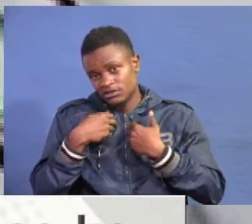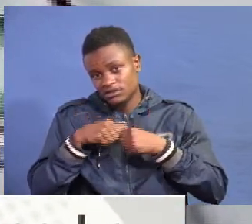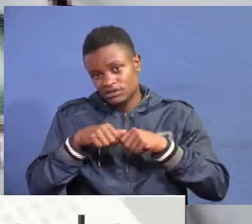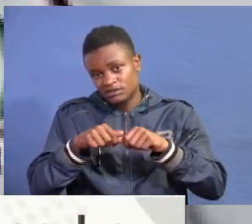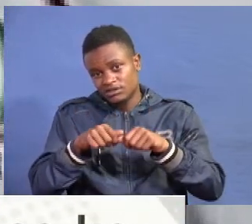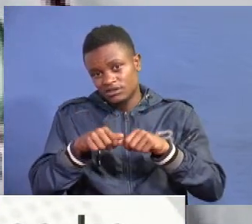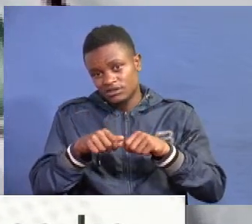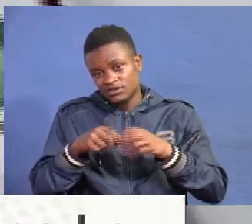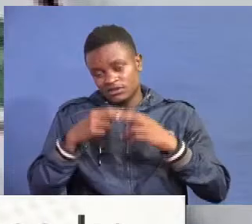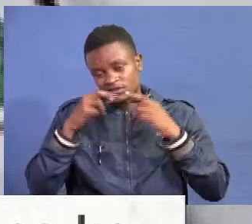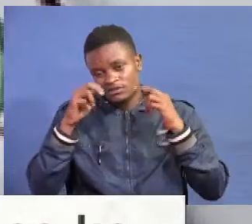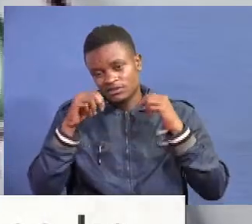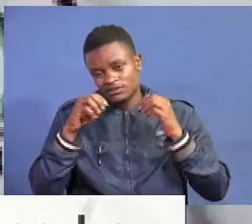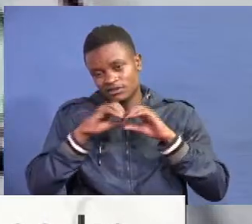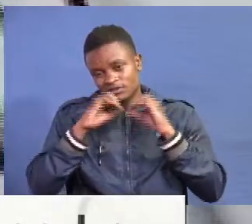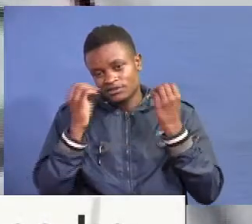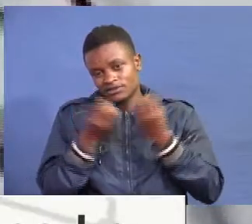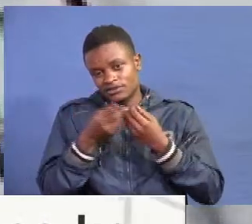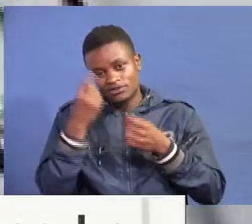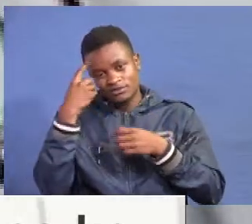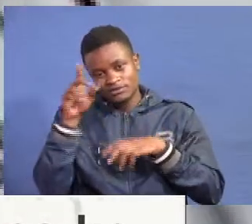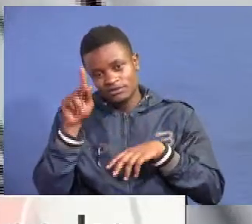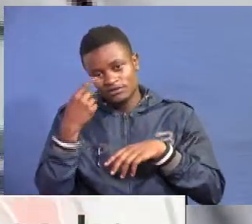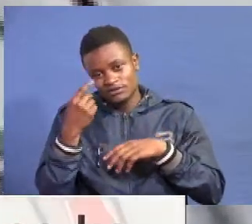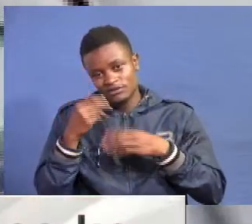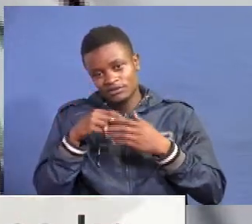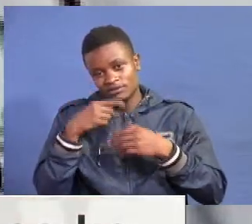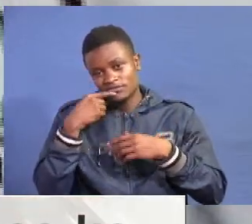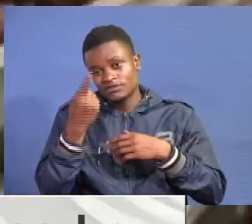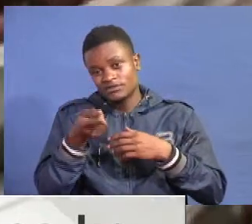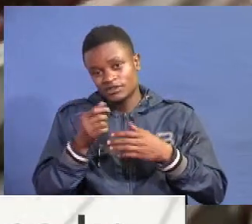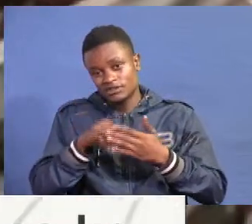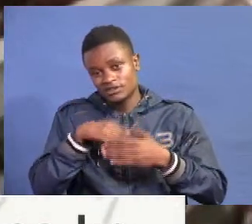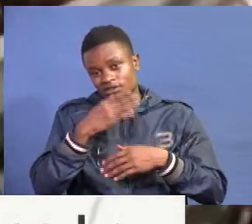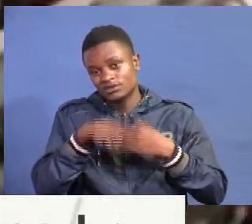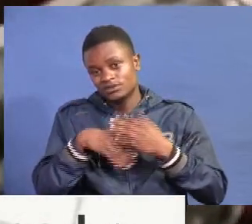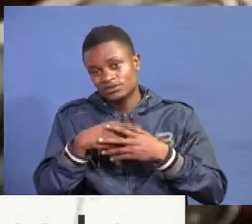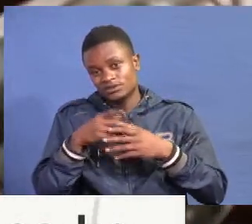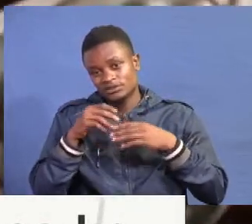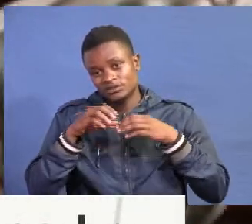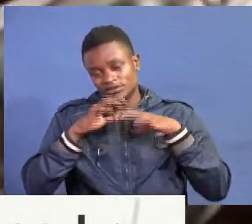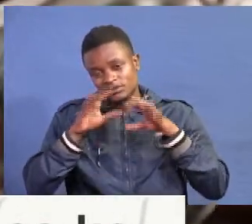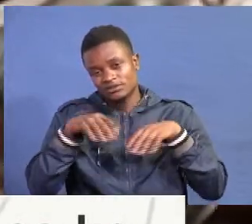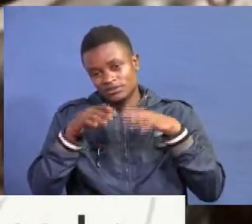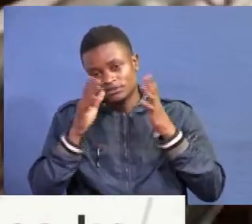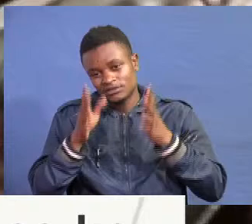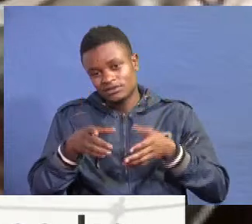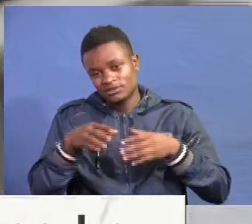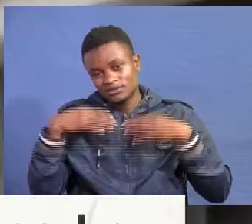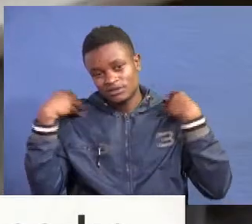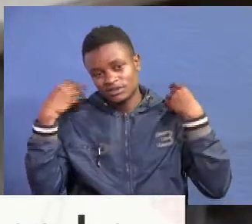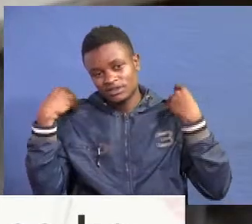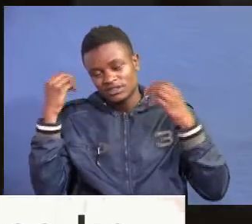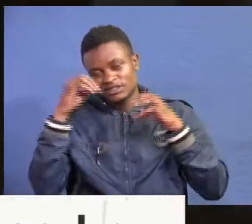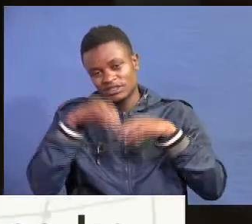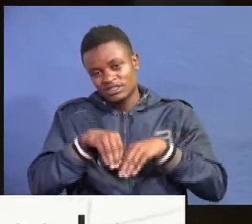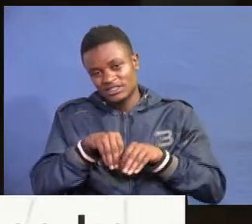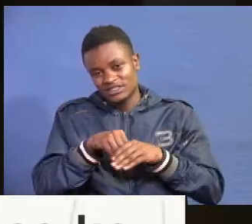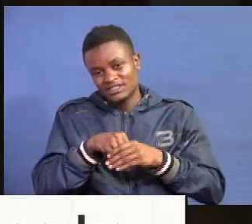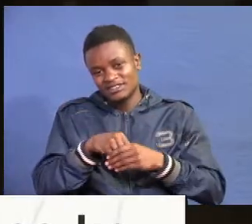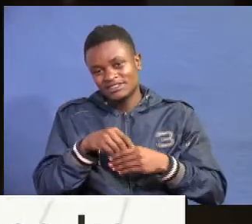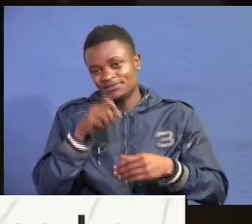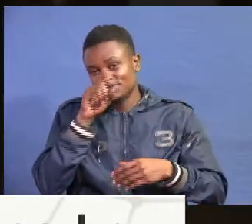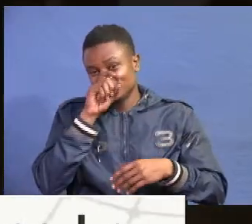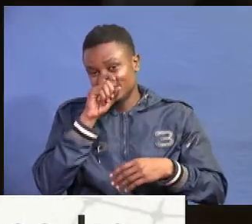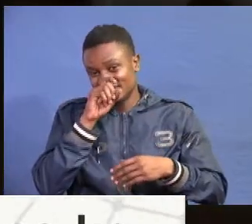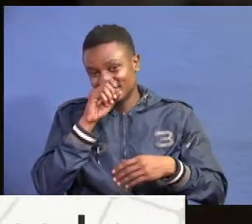Research Organization KALRO continue to call on all farmers to embrace management of standard practices in handling chicken brooding,